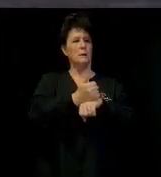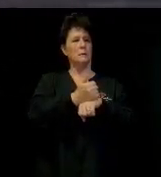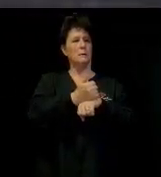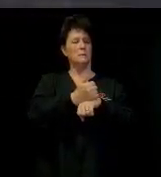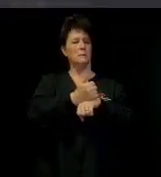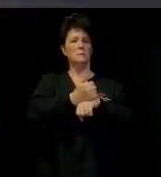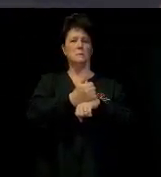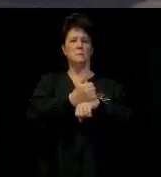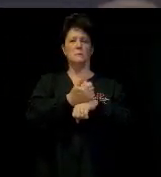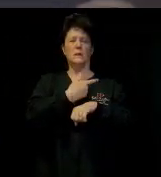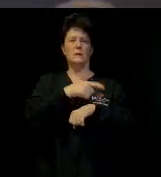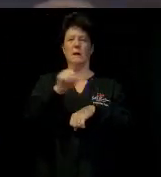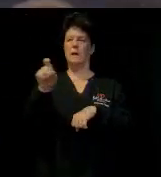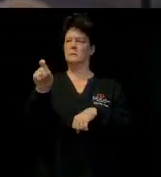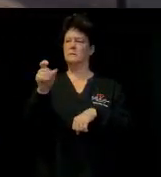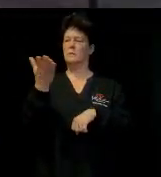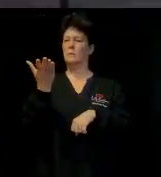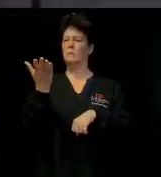mind?